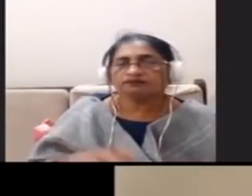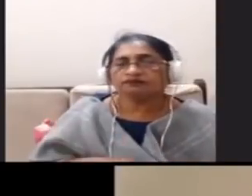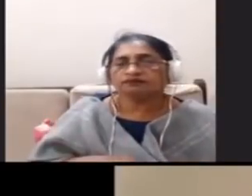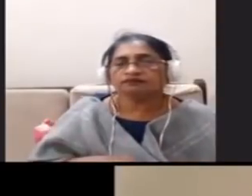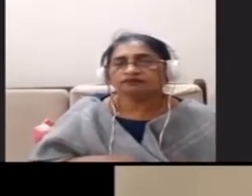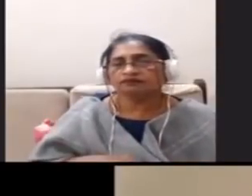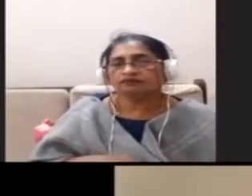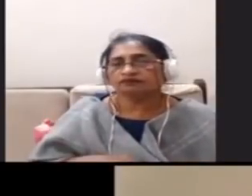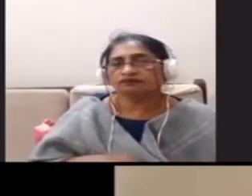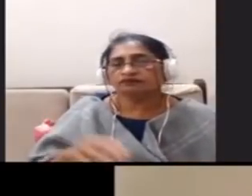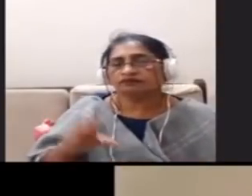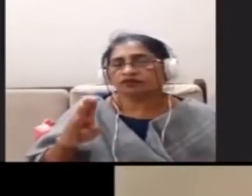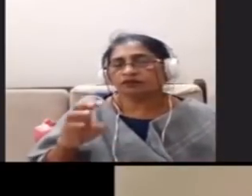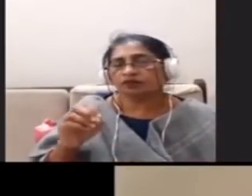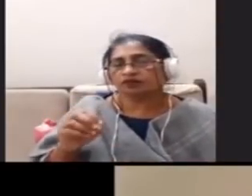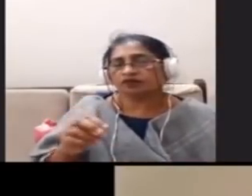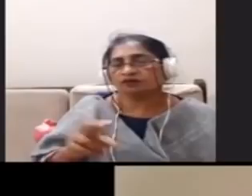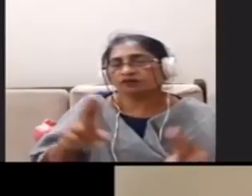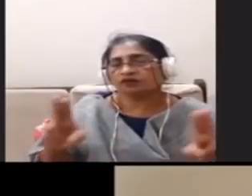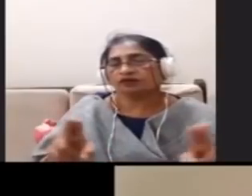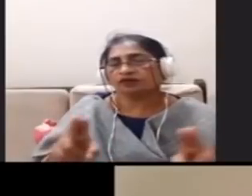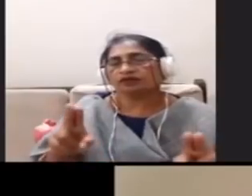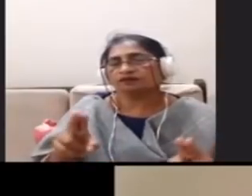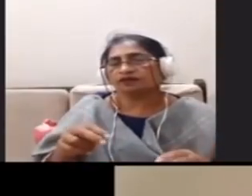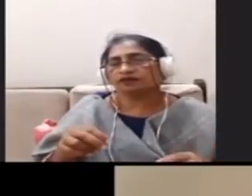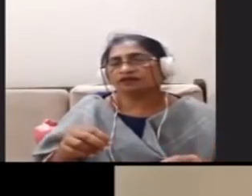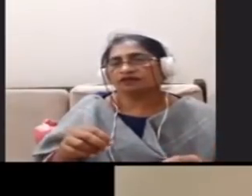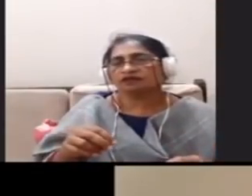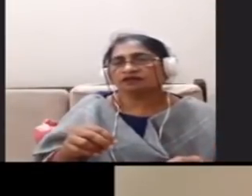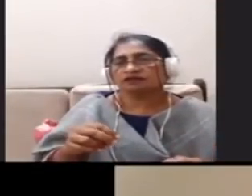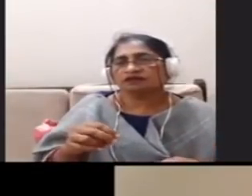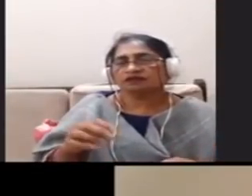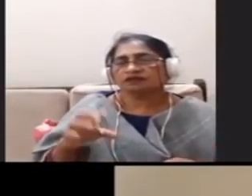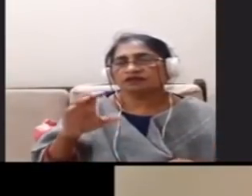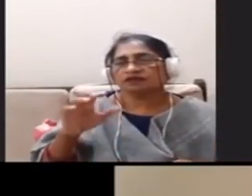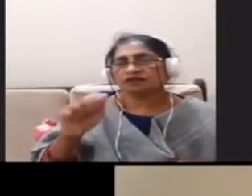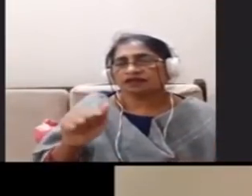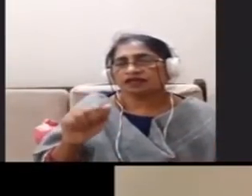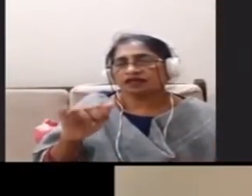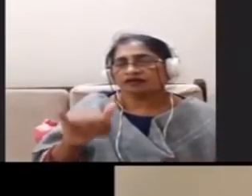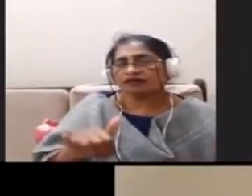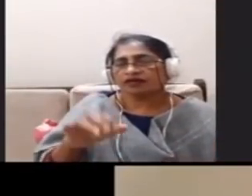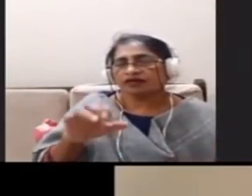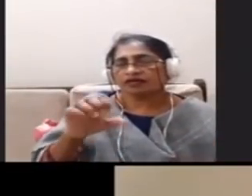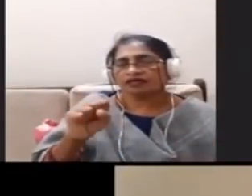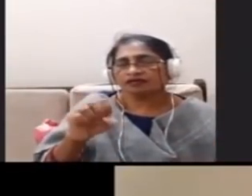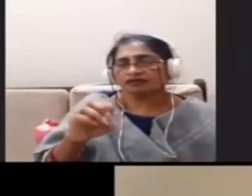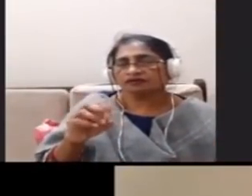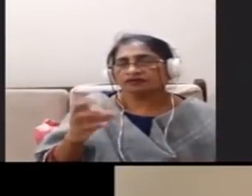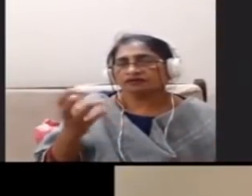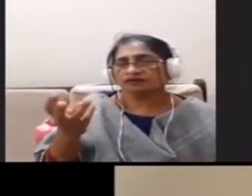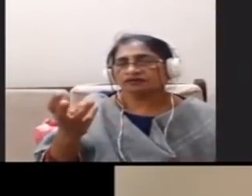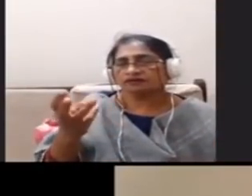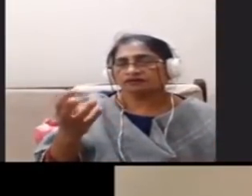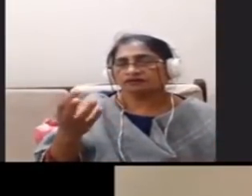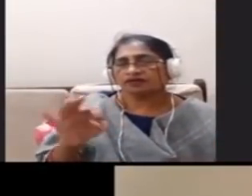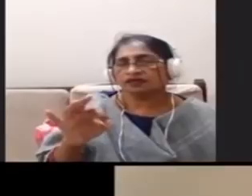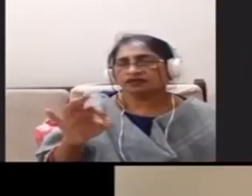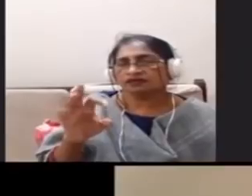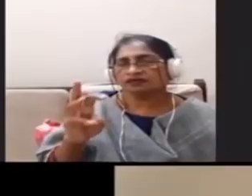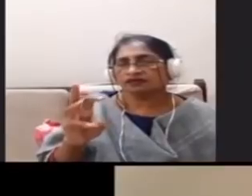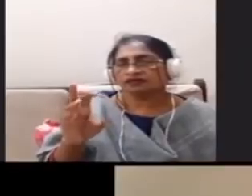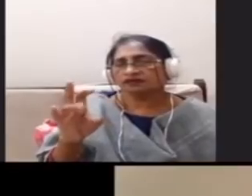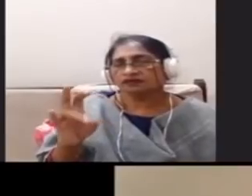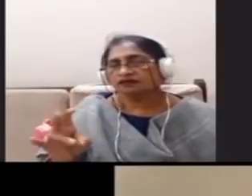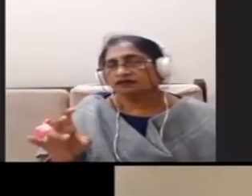Board of Directors, United Way of Ventura County, post Camarillo AYSO Region 68, Camarillo Eagles Soccer Club background,